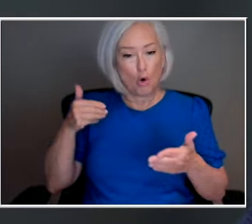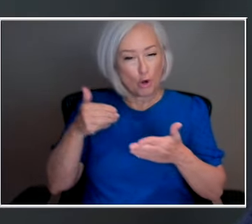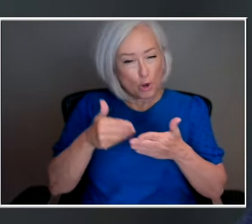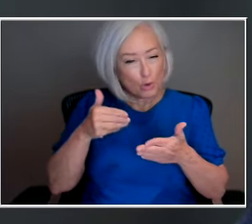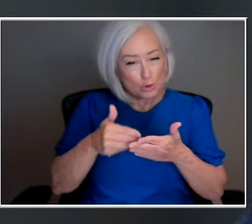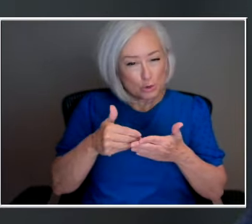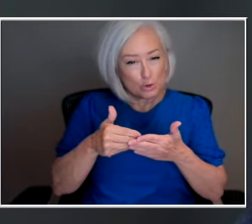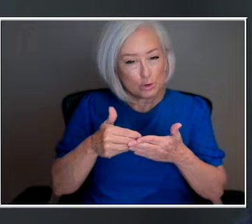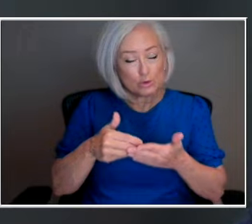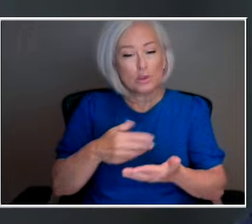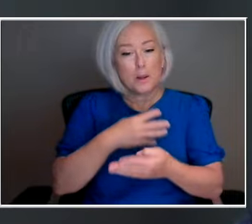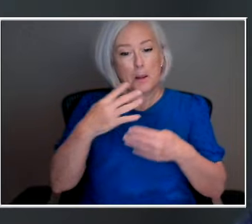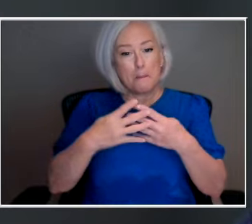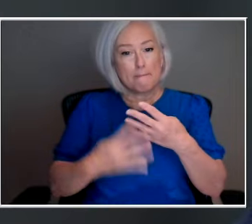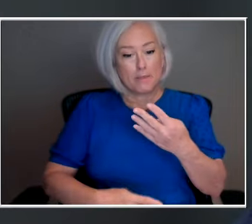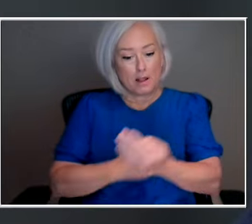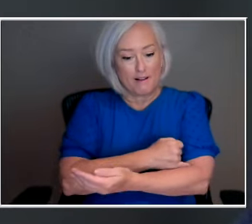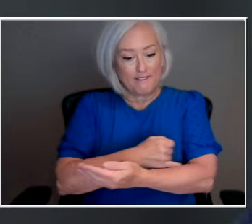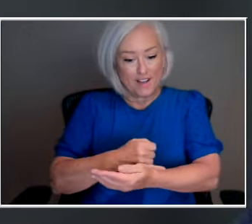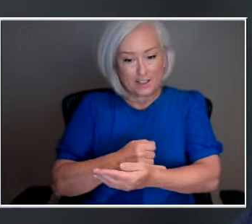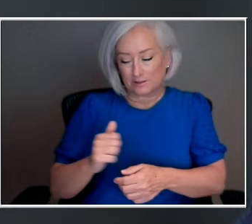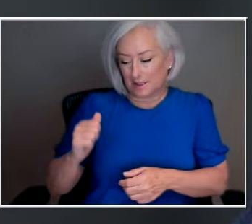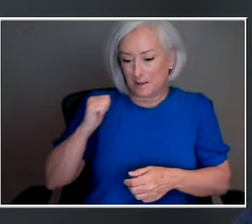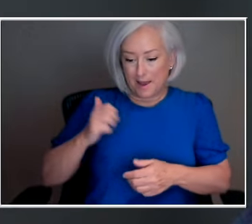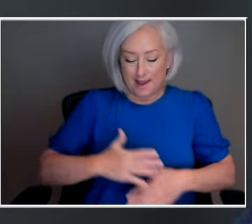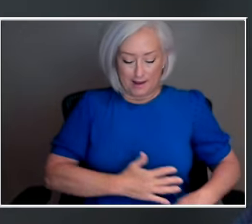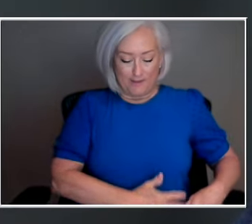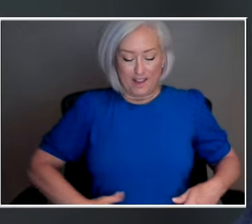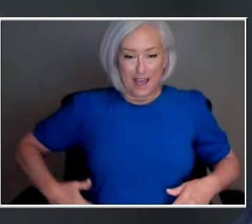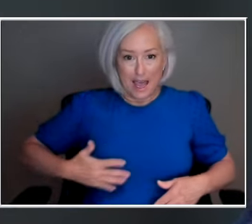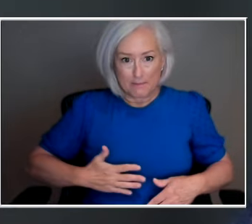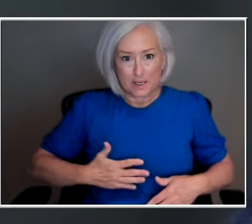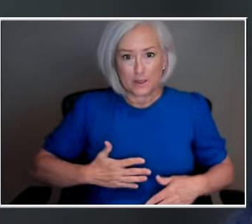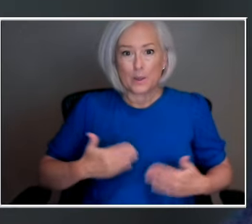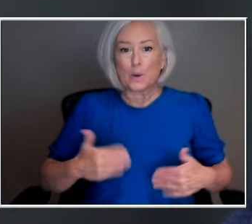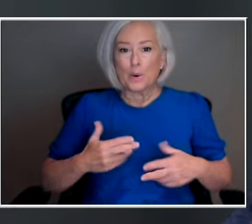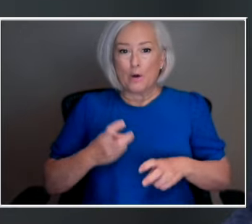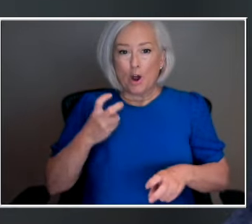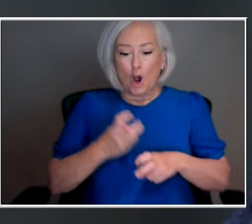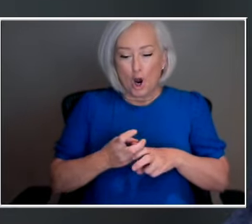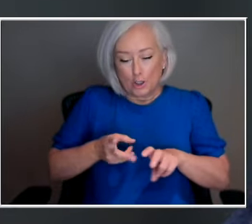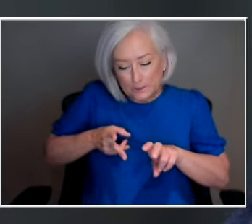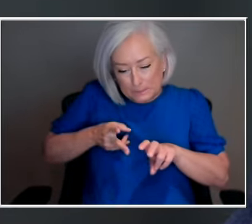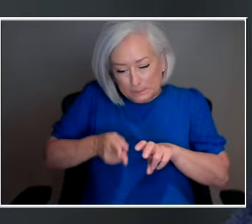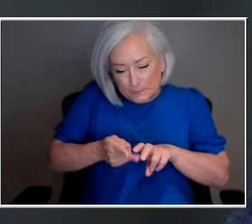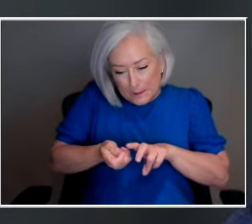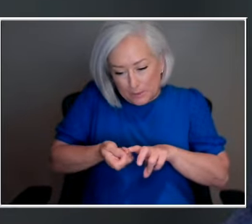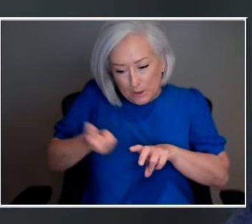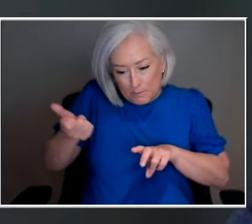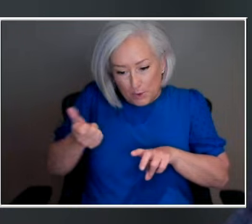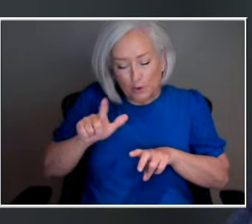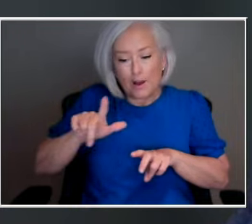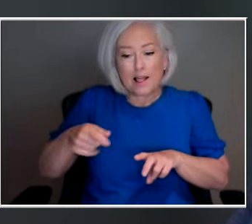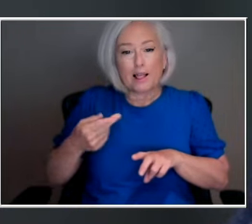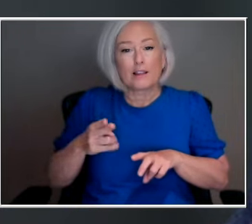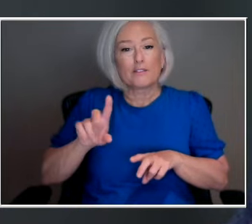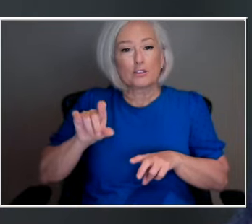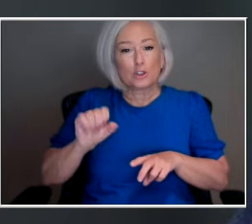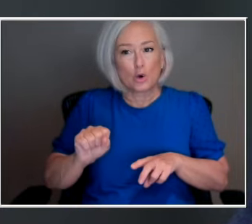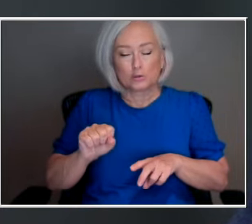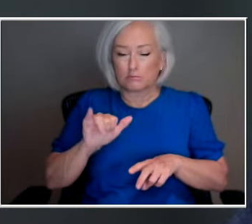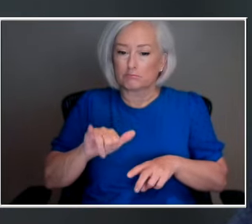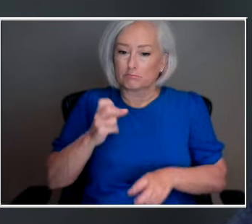body, it's really hard to cut out those lymph nodes. It's a very high risk surgery or a procedure, and hence